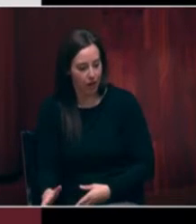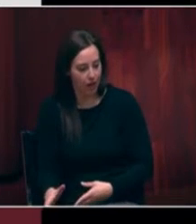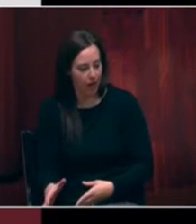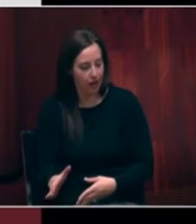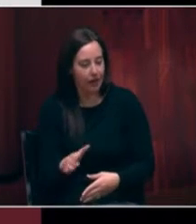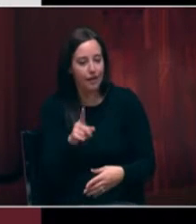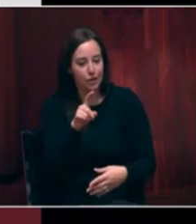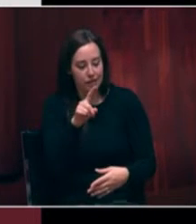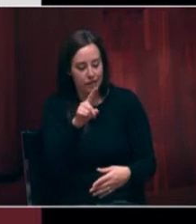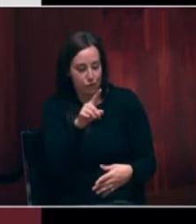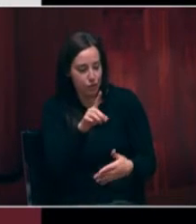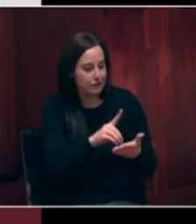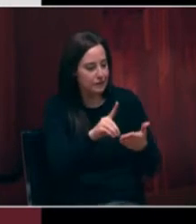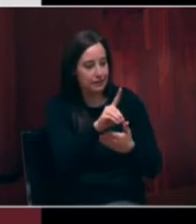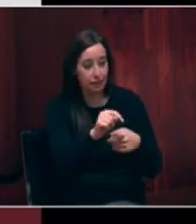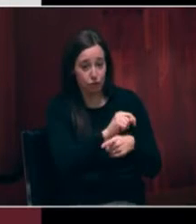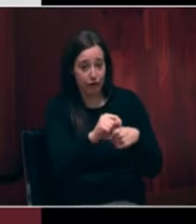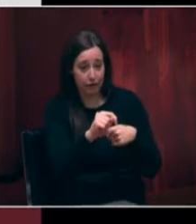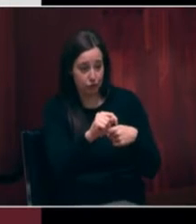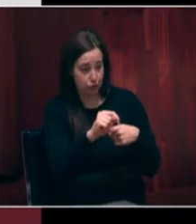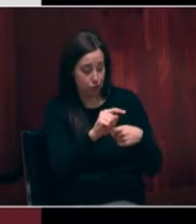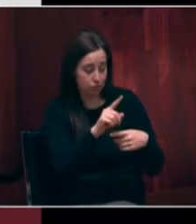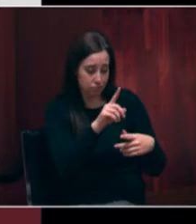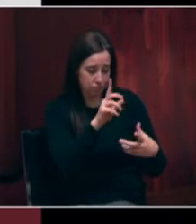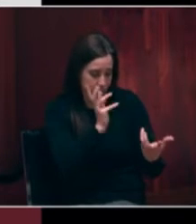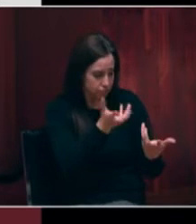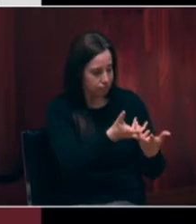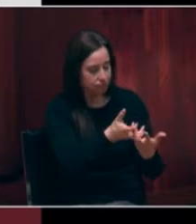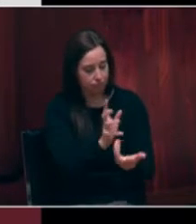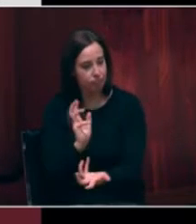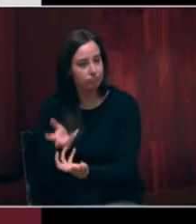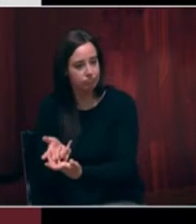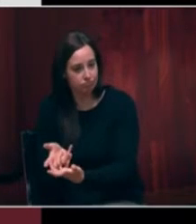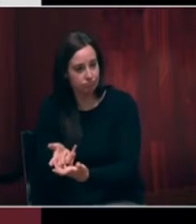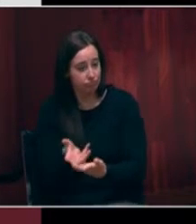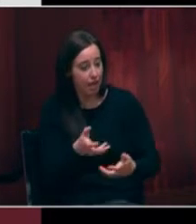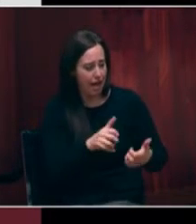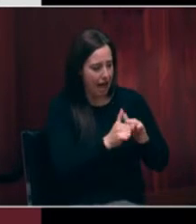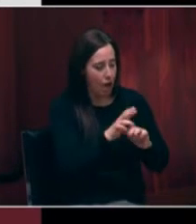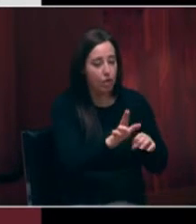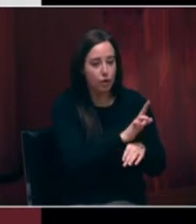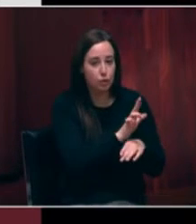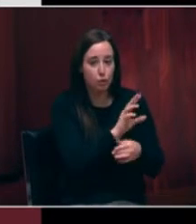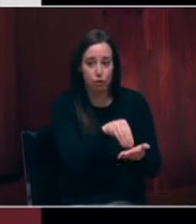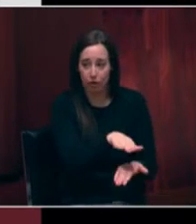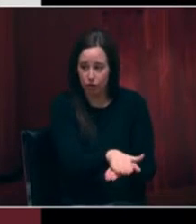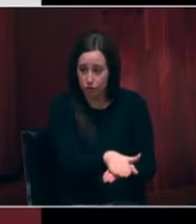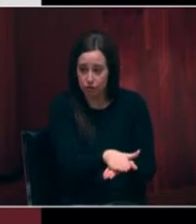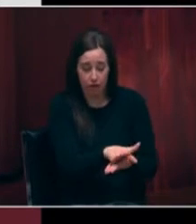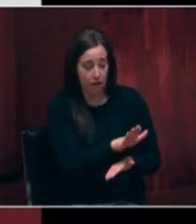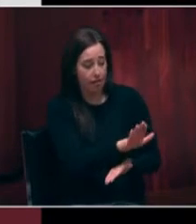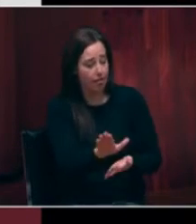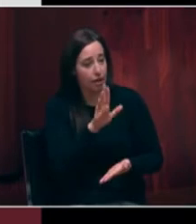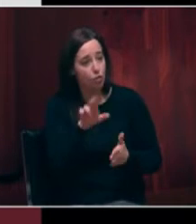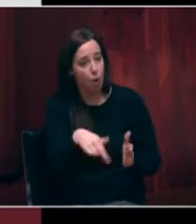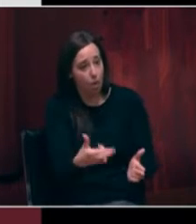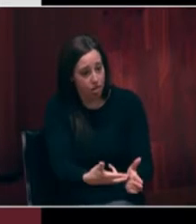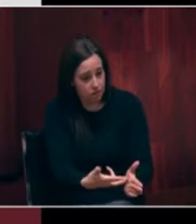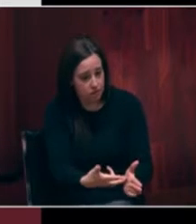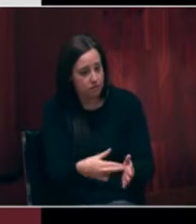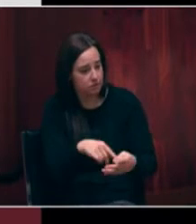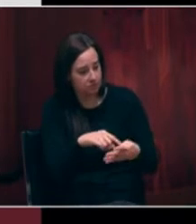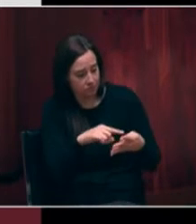person performs in the agency, how they use records, their role in records management, the more effective it'll be, the more likely you'll see the